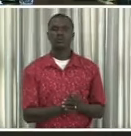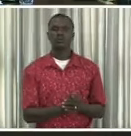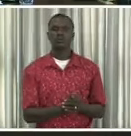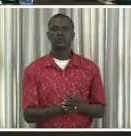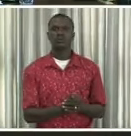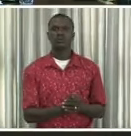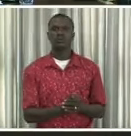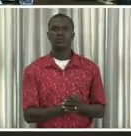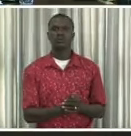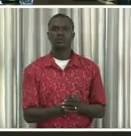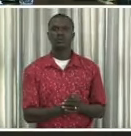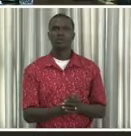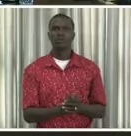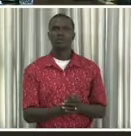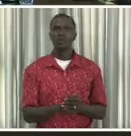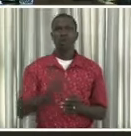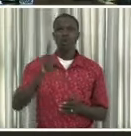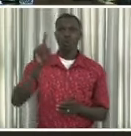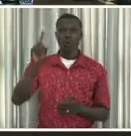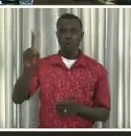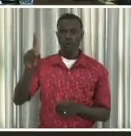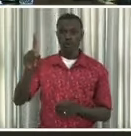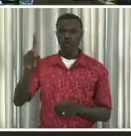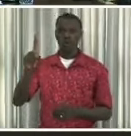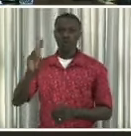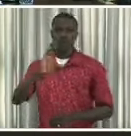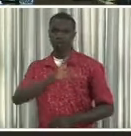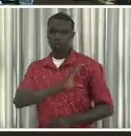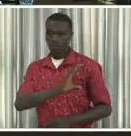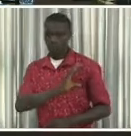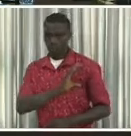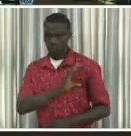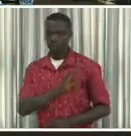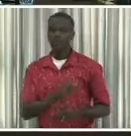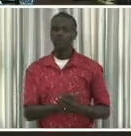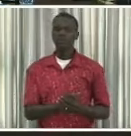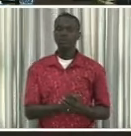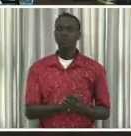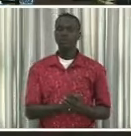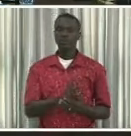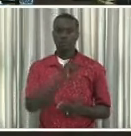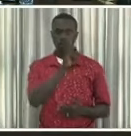one police officer, one correctional